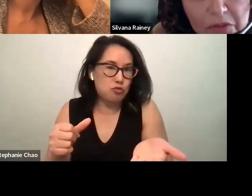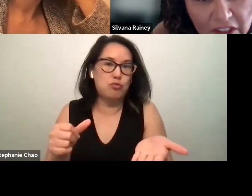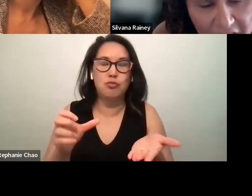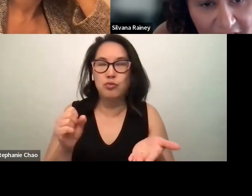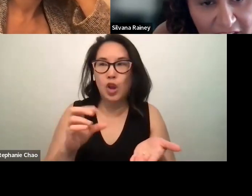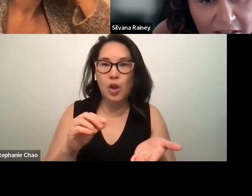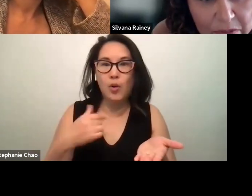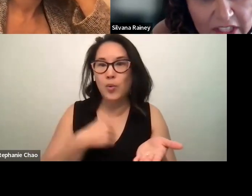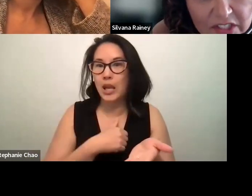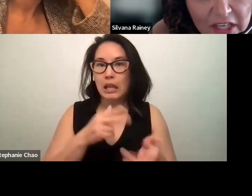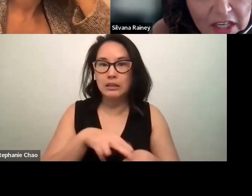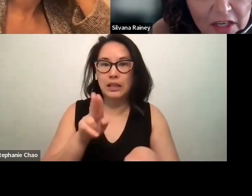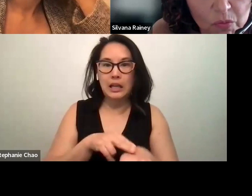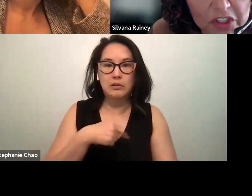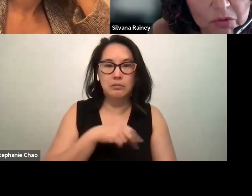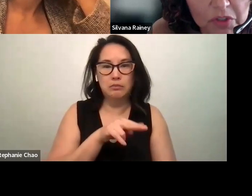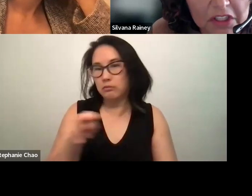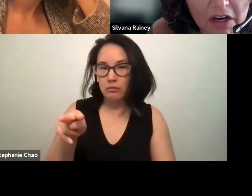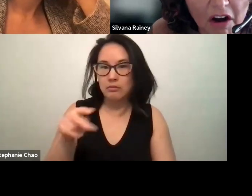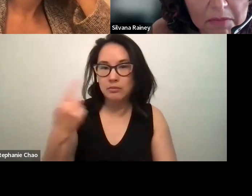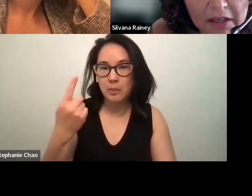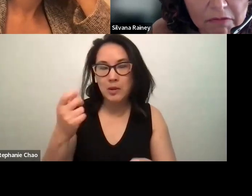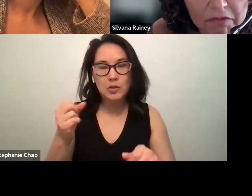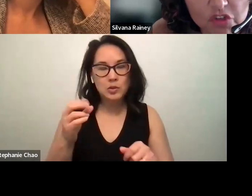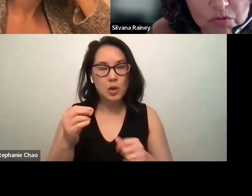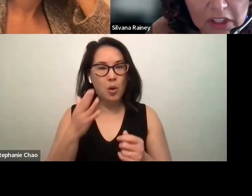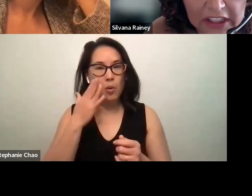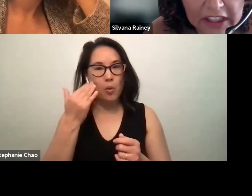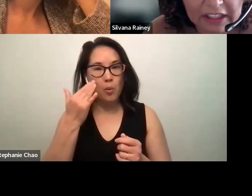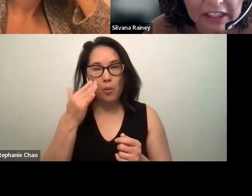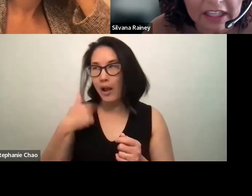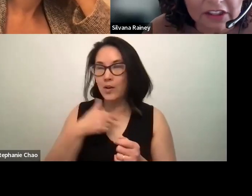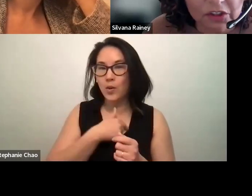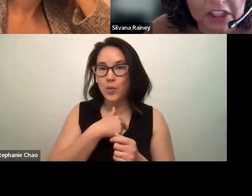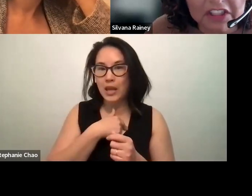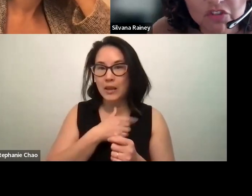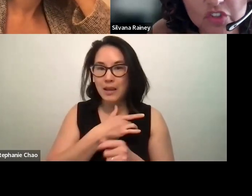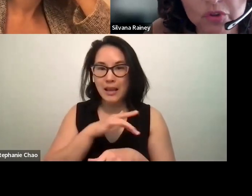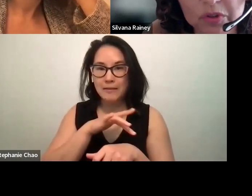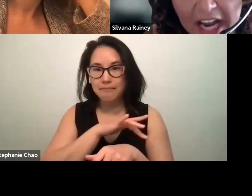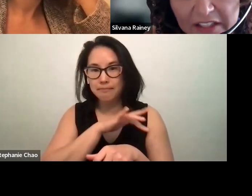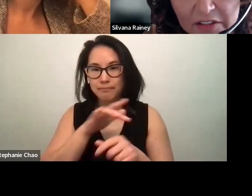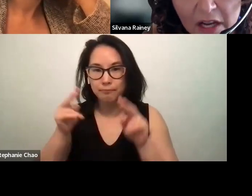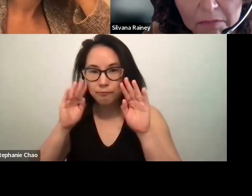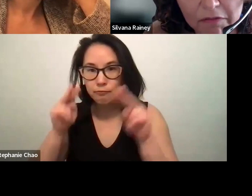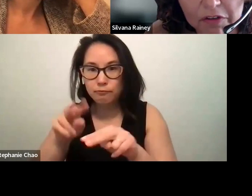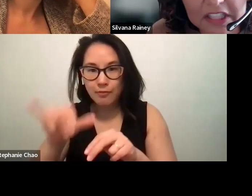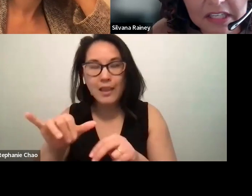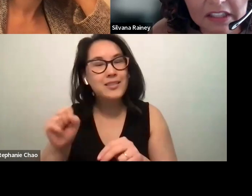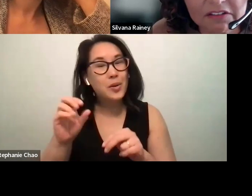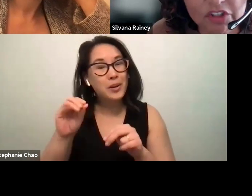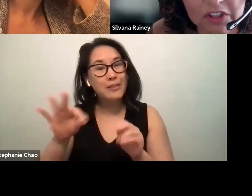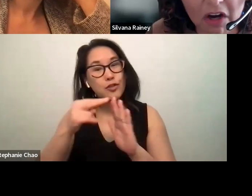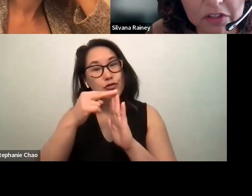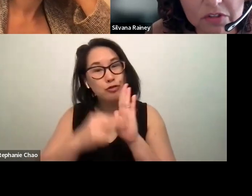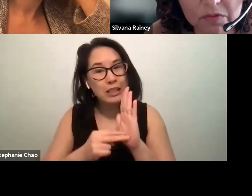time here, because when you read a comic visually, you can do that. But if you're